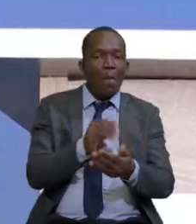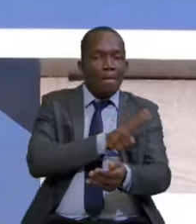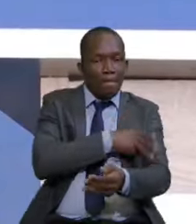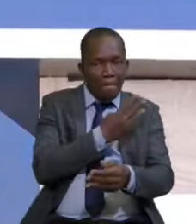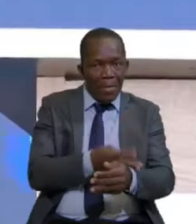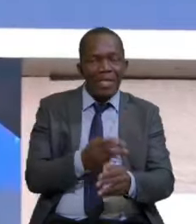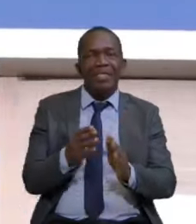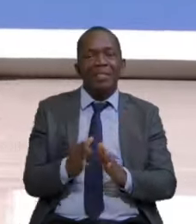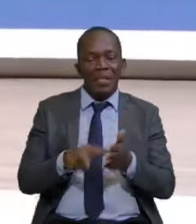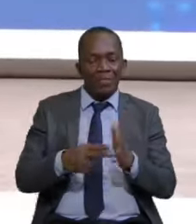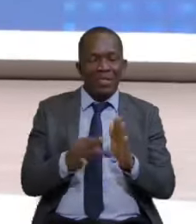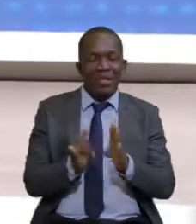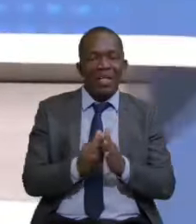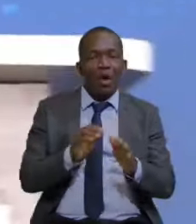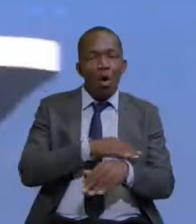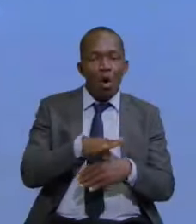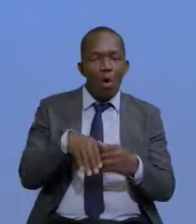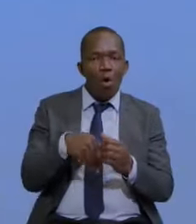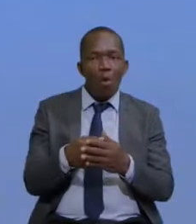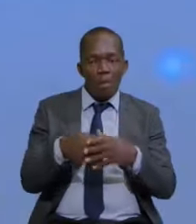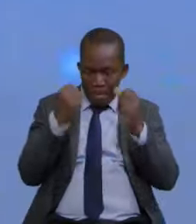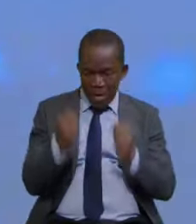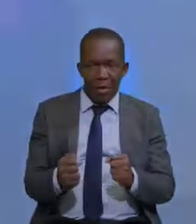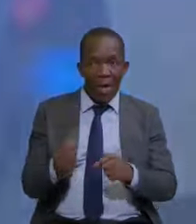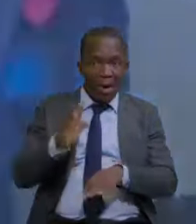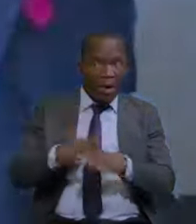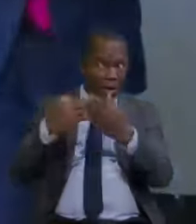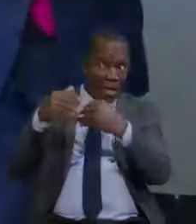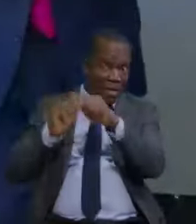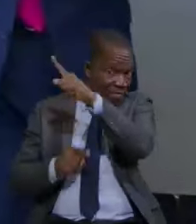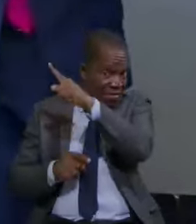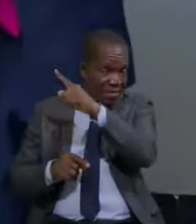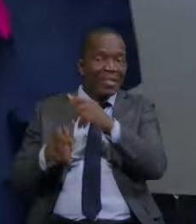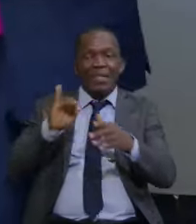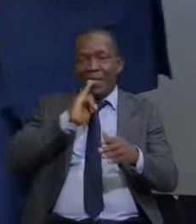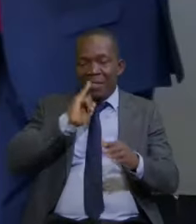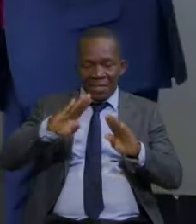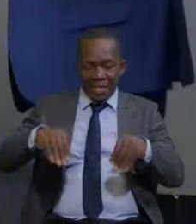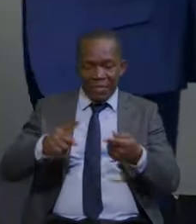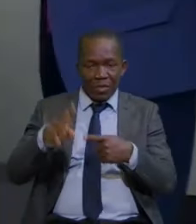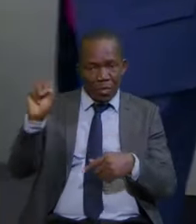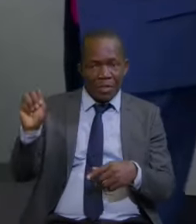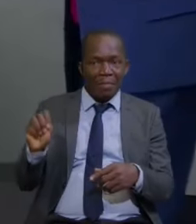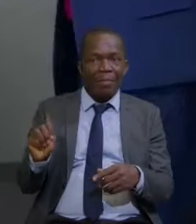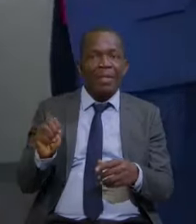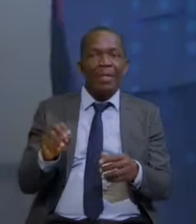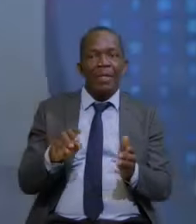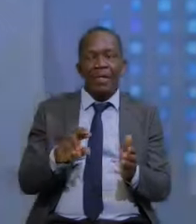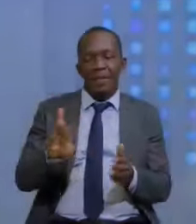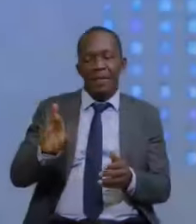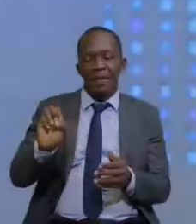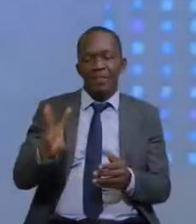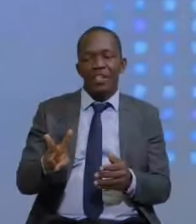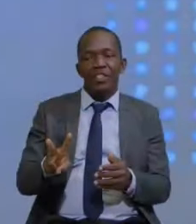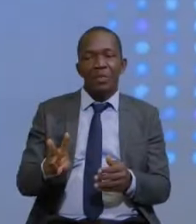in heaven, given unto him. In Revelation chapter 1, he tells us in verse 7.